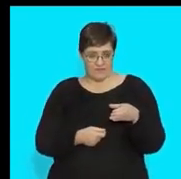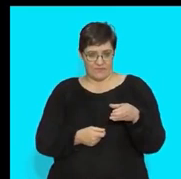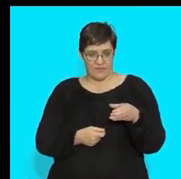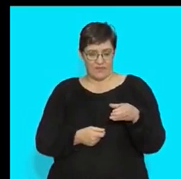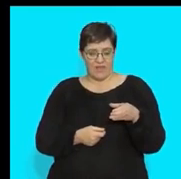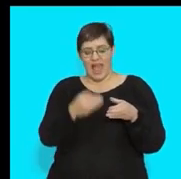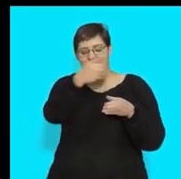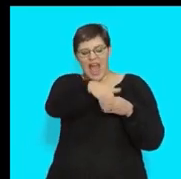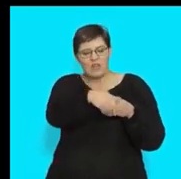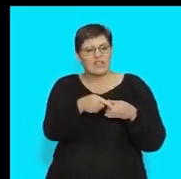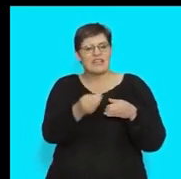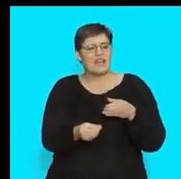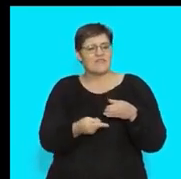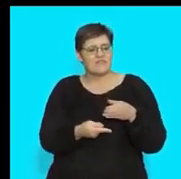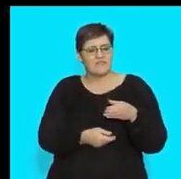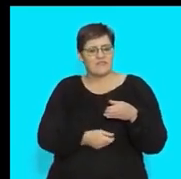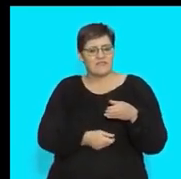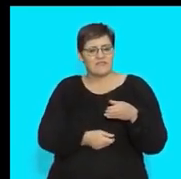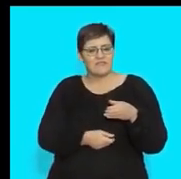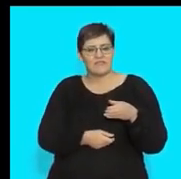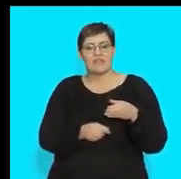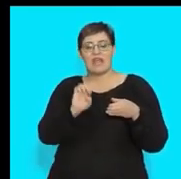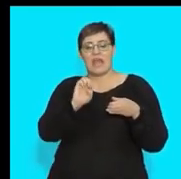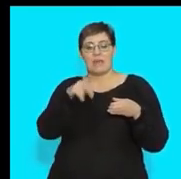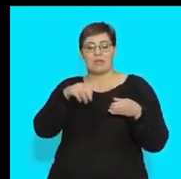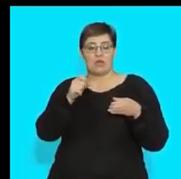What do you think I've got on the outside of my stem?